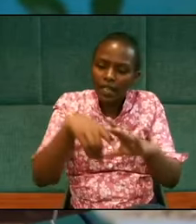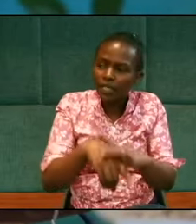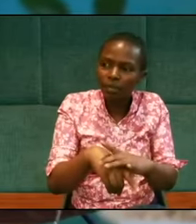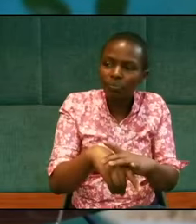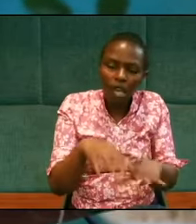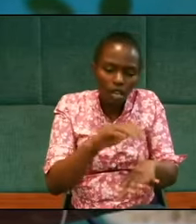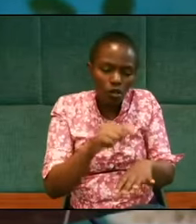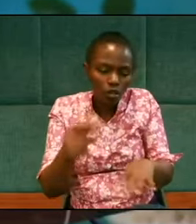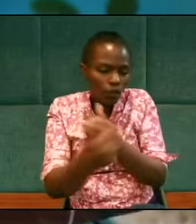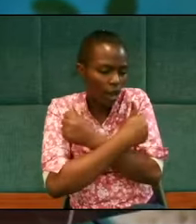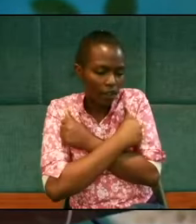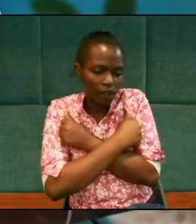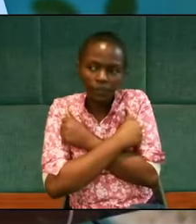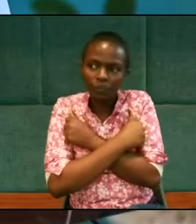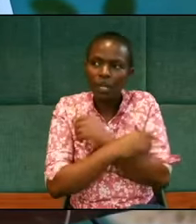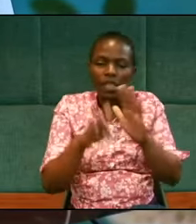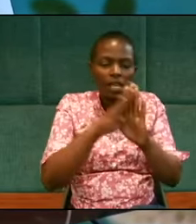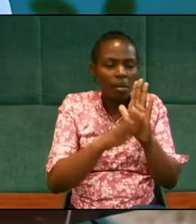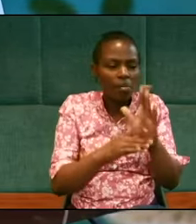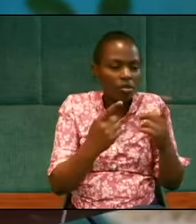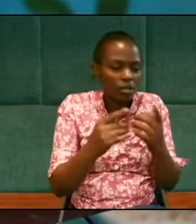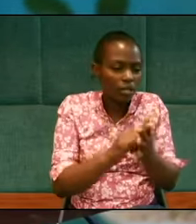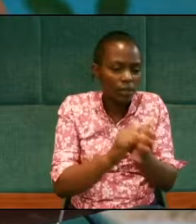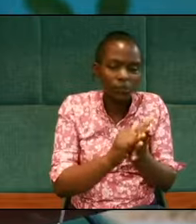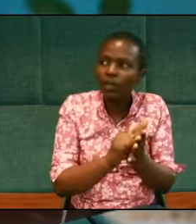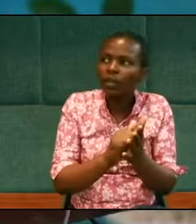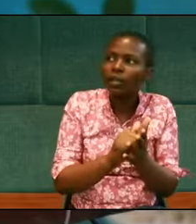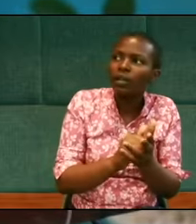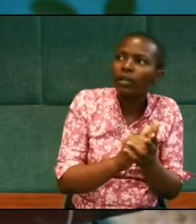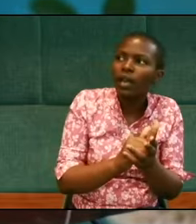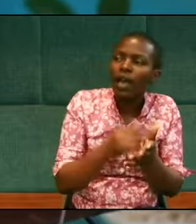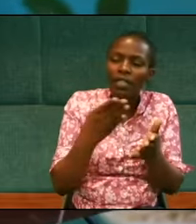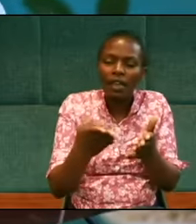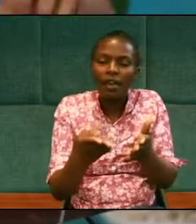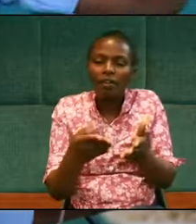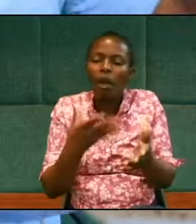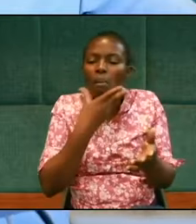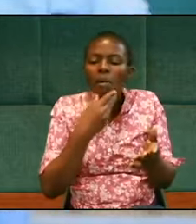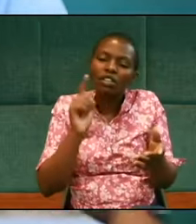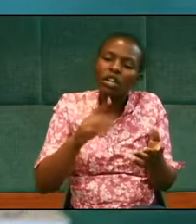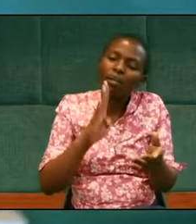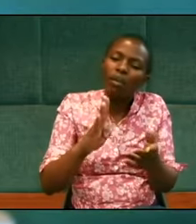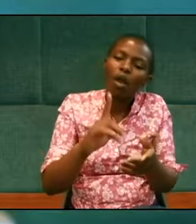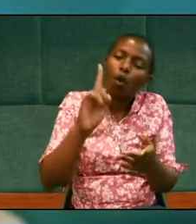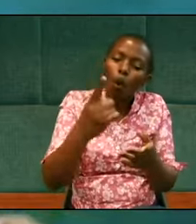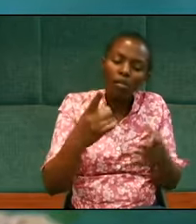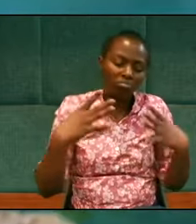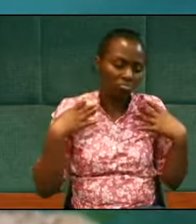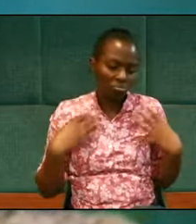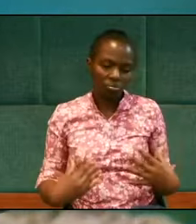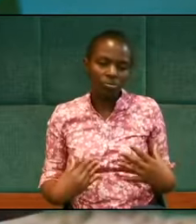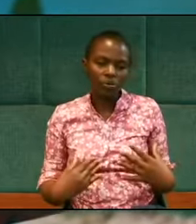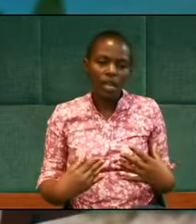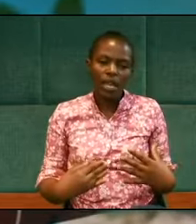The Bible says, it says, and they both shall be one flesh. It includes sex, but it's more